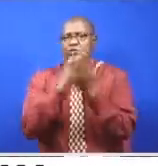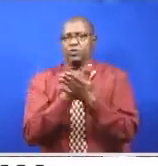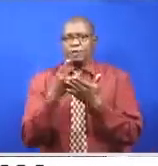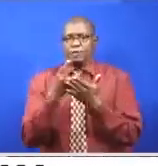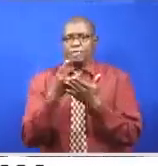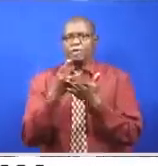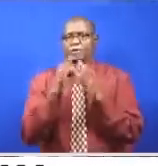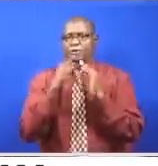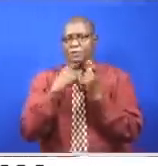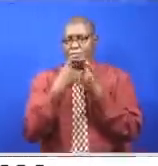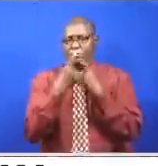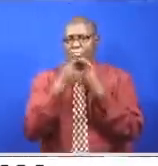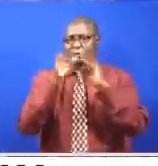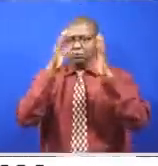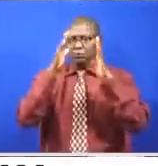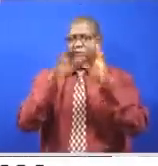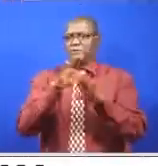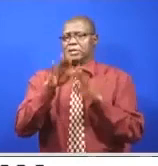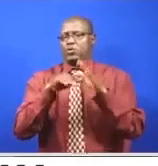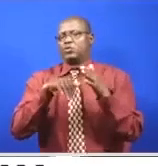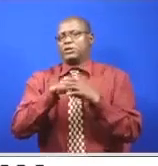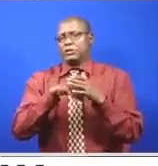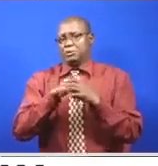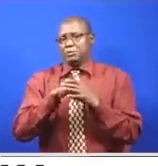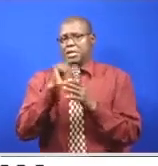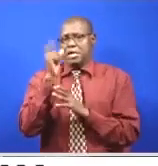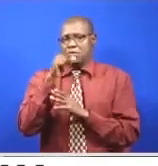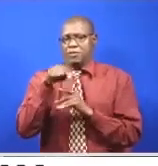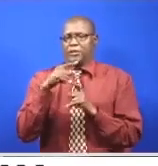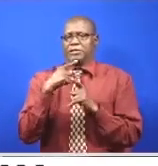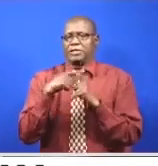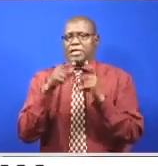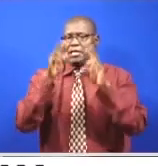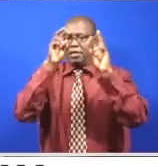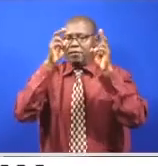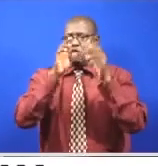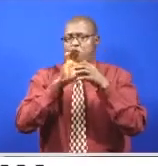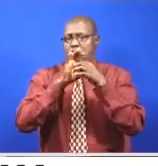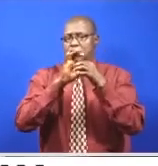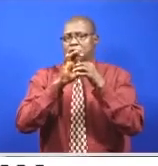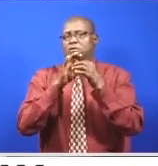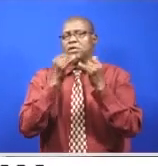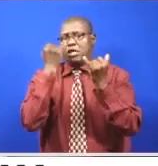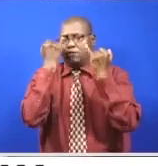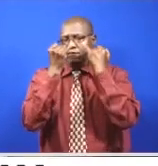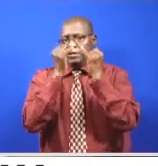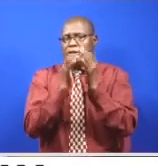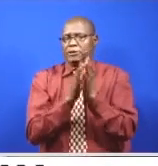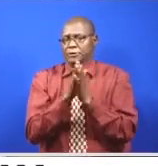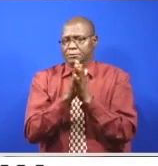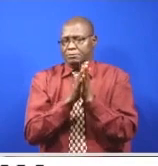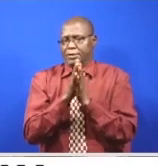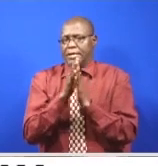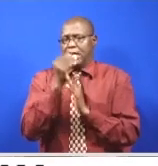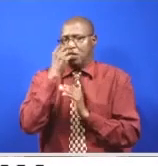Speaking during the celebrations at Nyayo Stadium in Nairobi, where this year's theme was Connect, Innovate and Inspire, President William